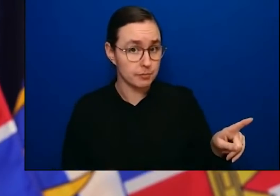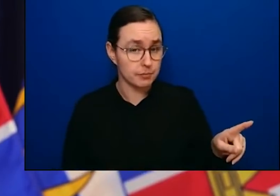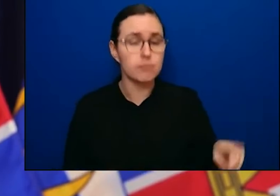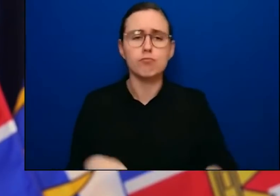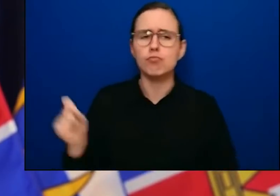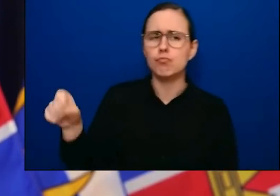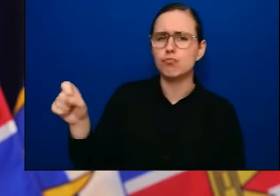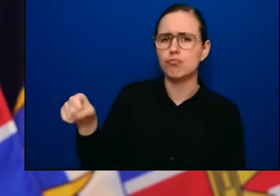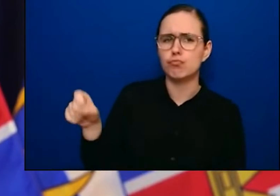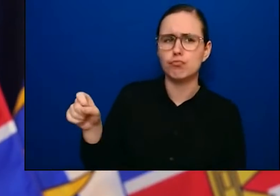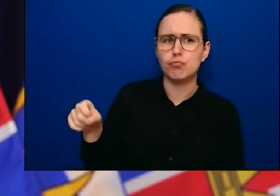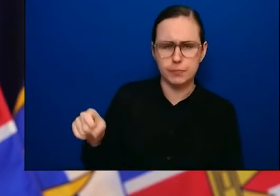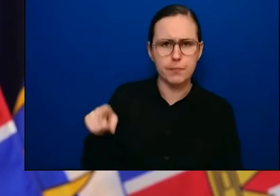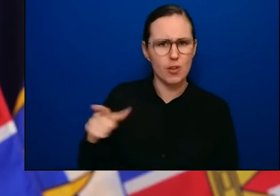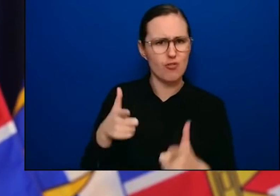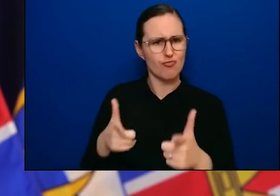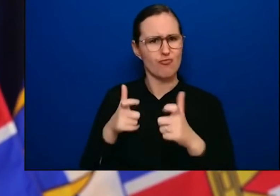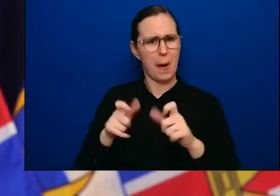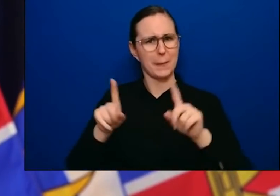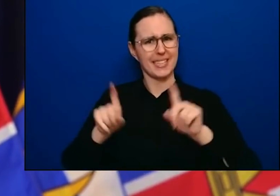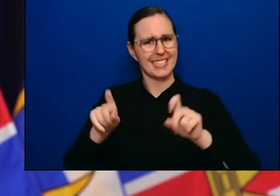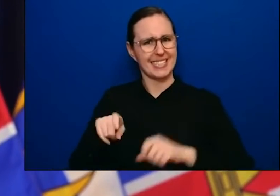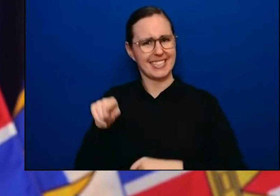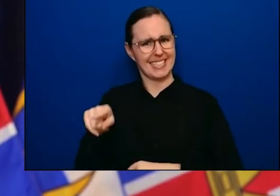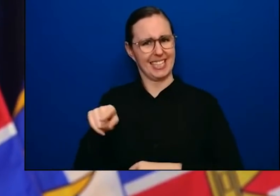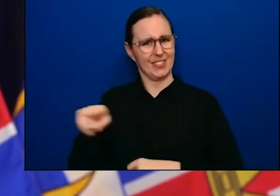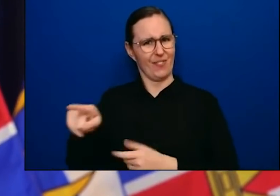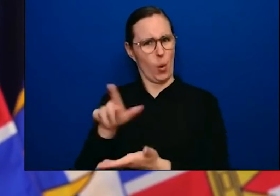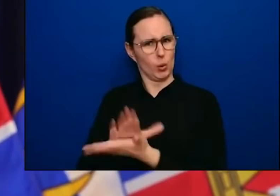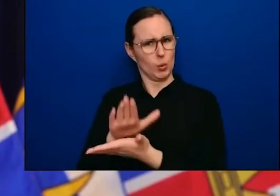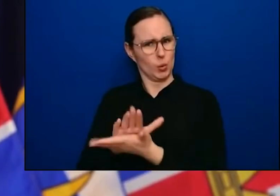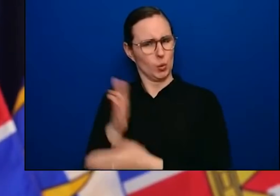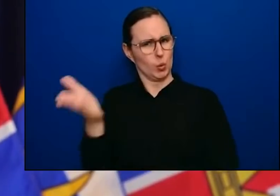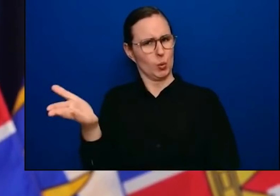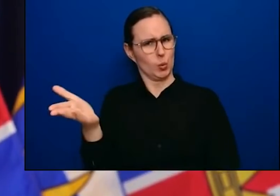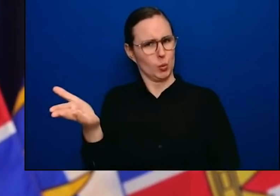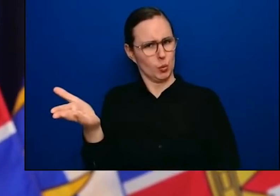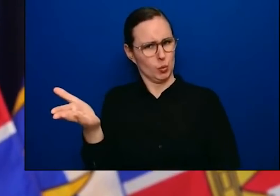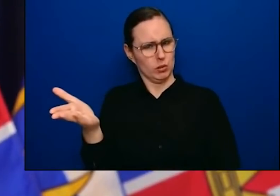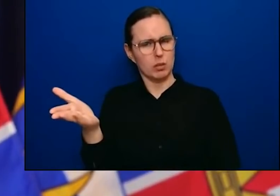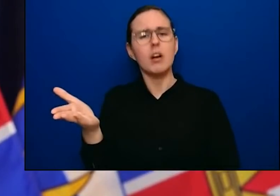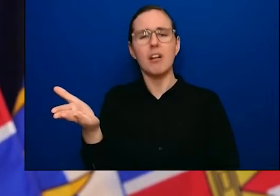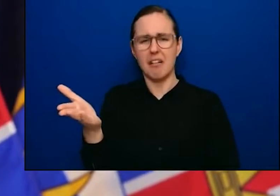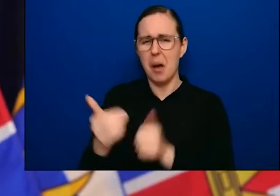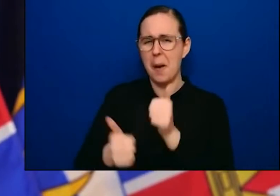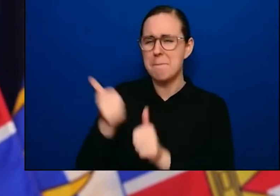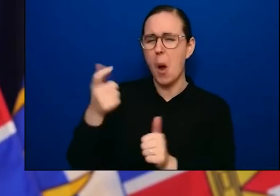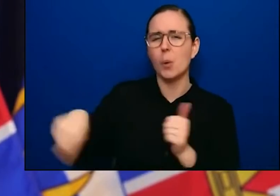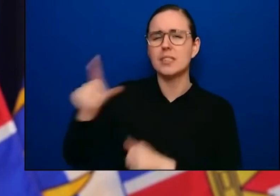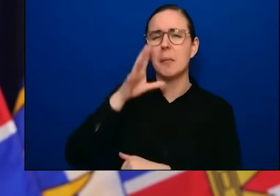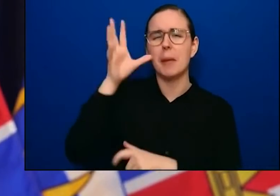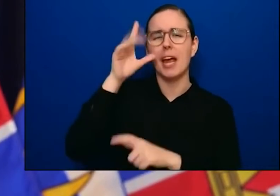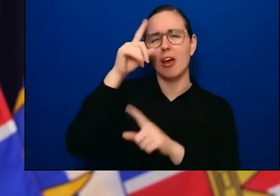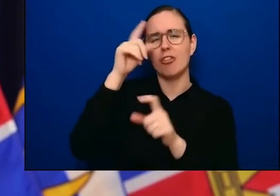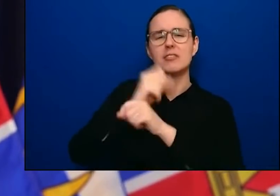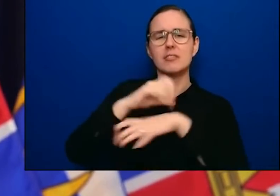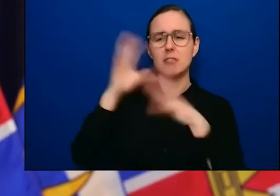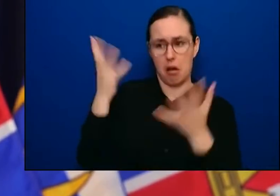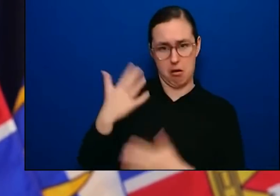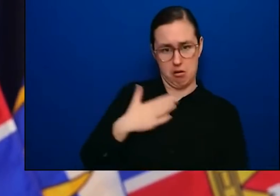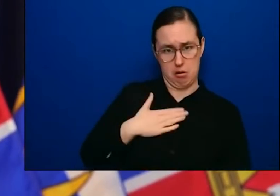the presumption that their child, like each child, was going to get a 5-test kit. And so there's some frustration with that. And I think when people